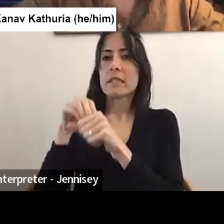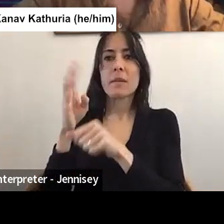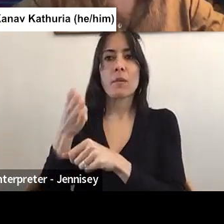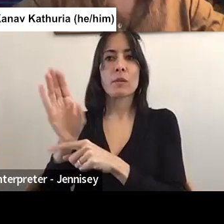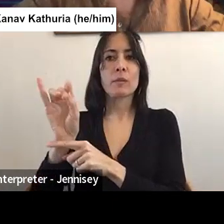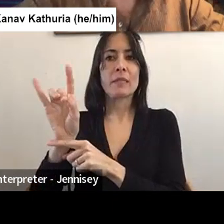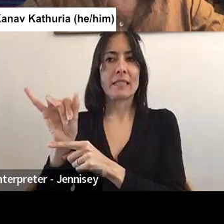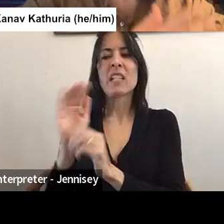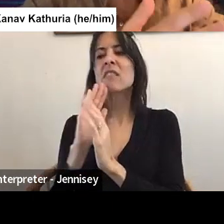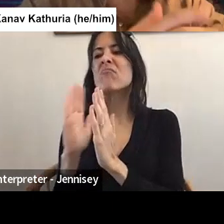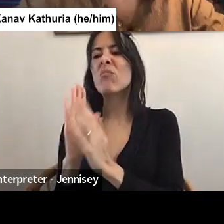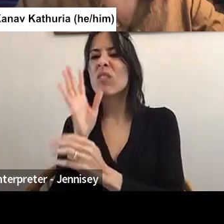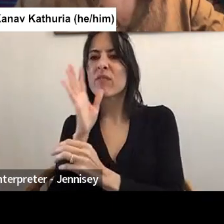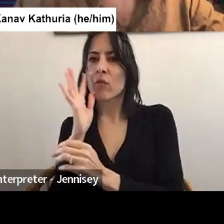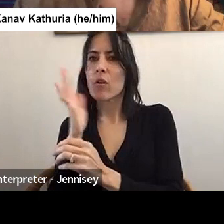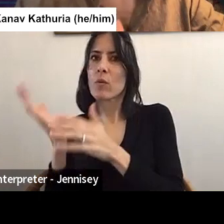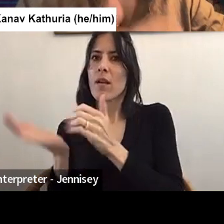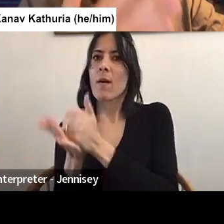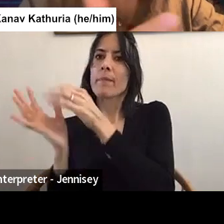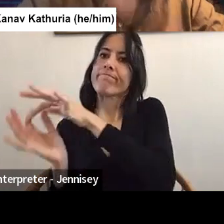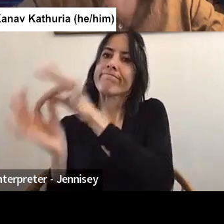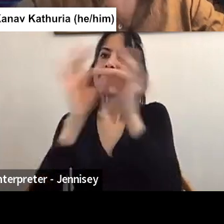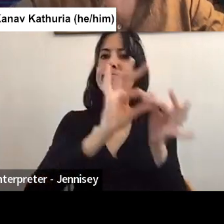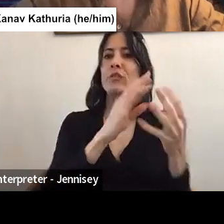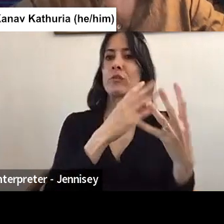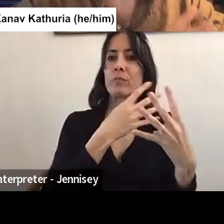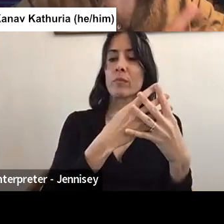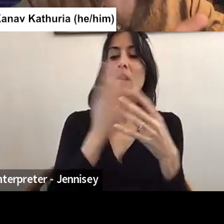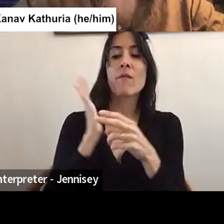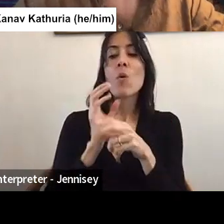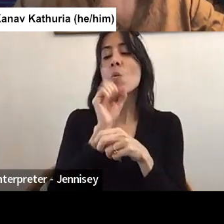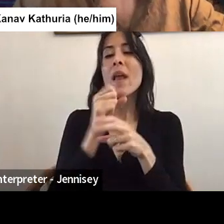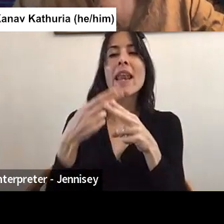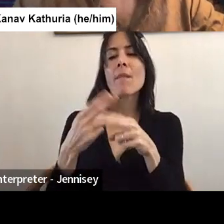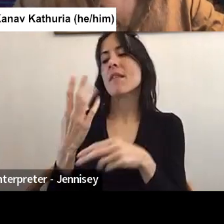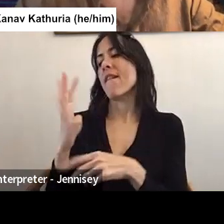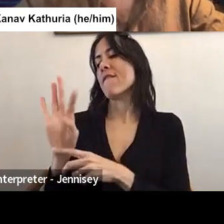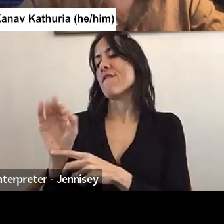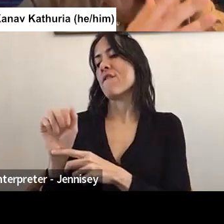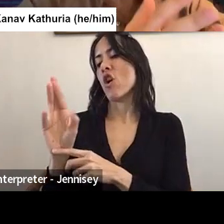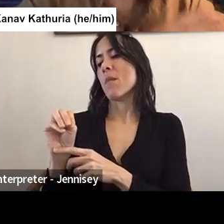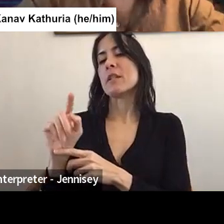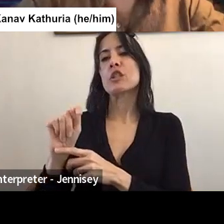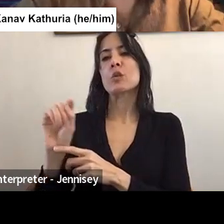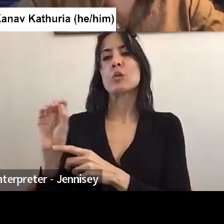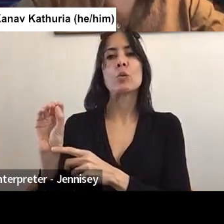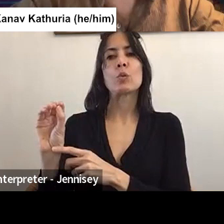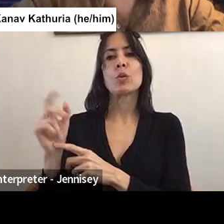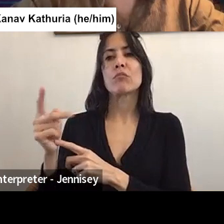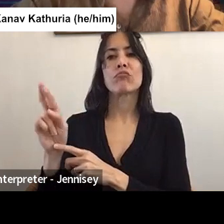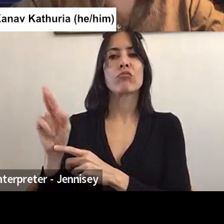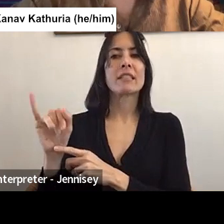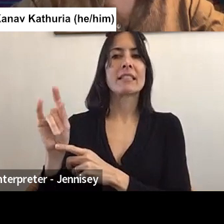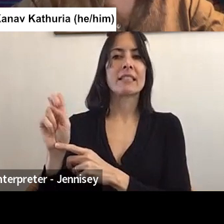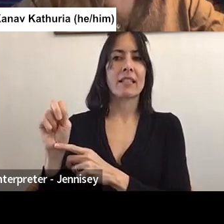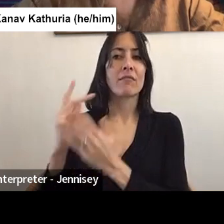in the state of Maryland. And our original name was the Farm to Prison Project to kind of reflect this. When the pandemic hit,